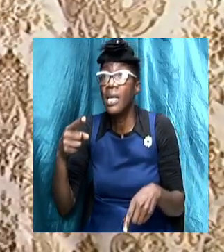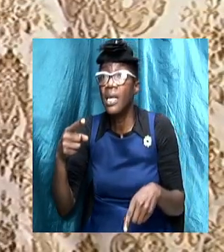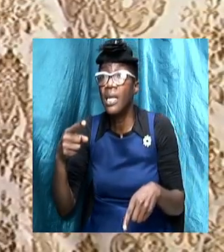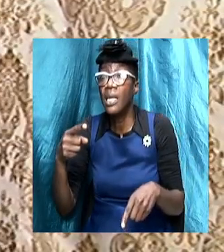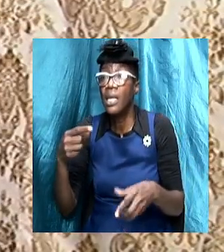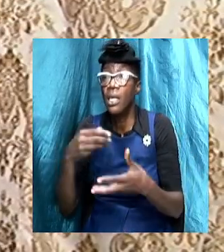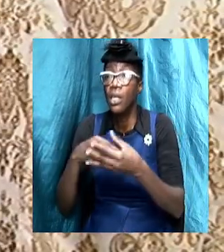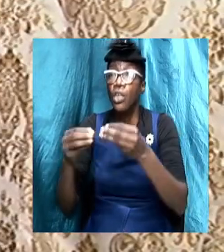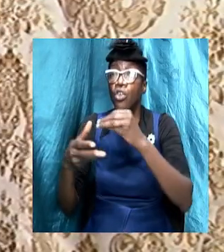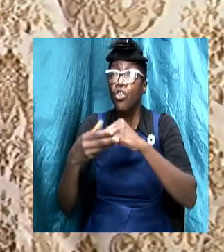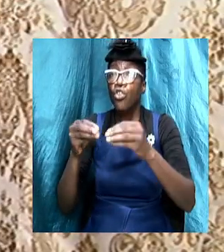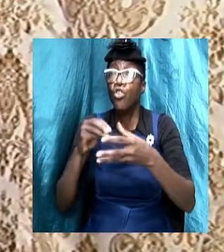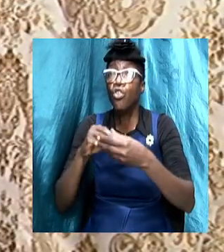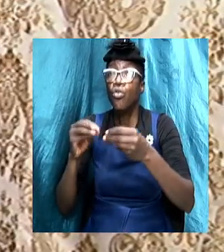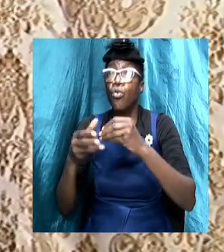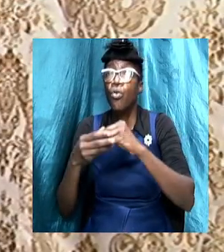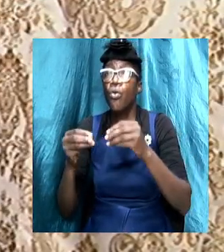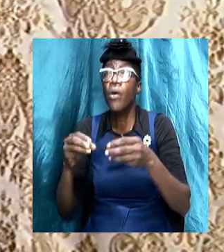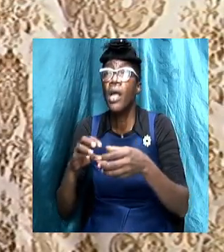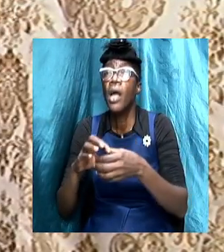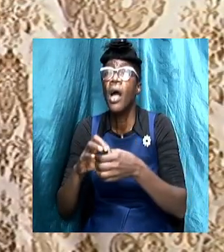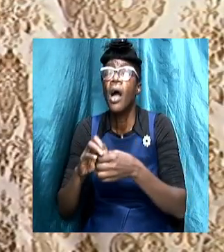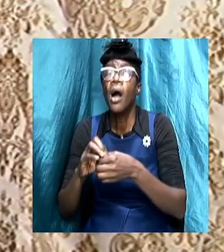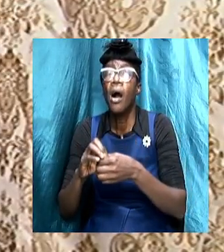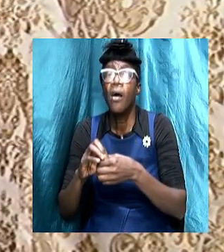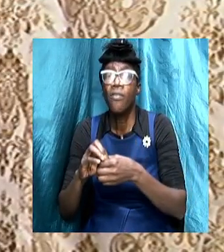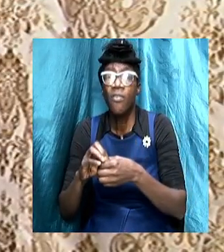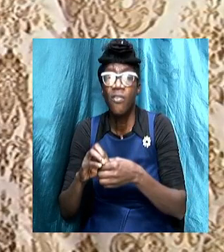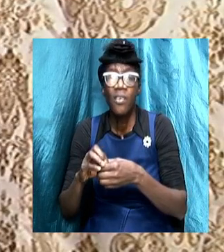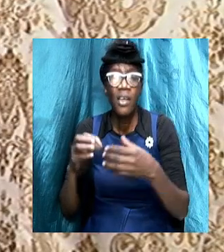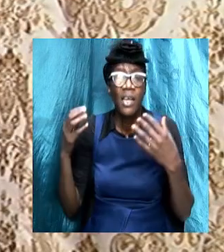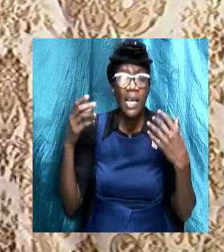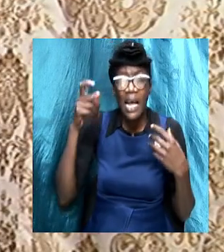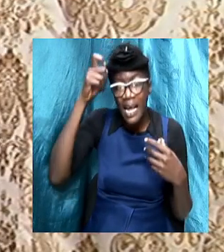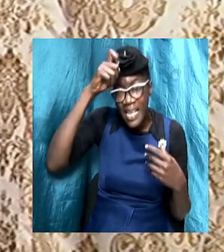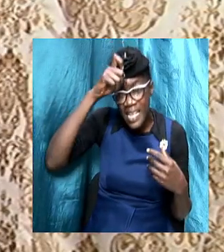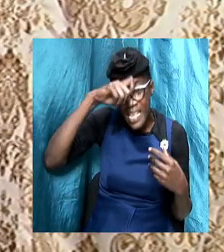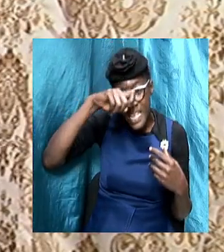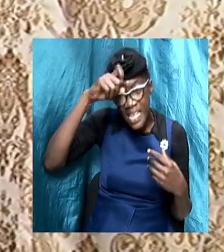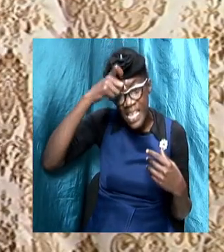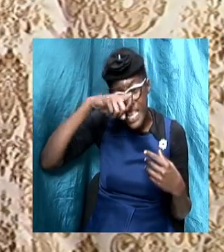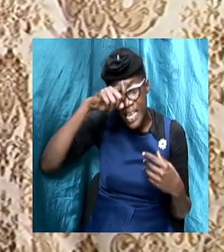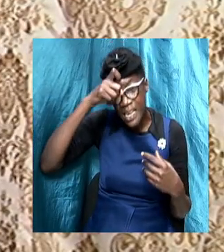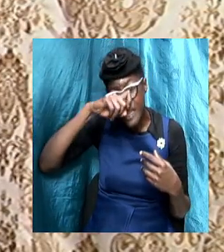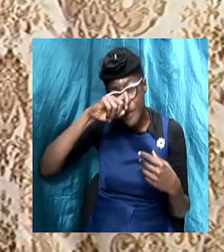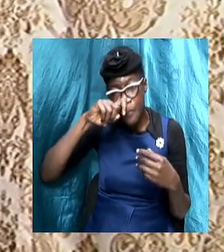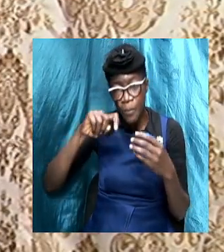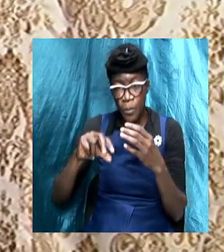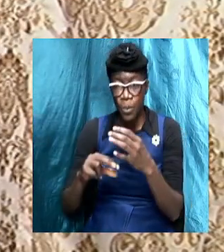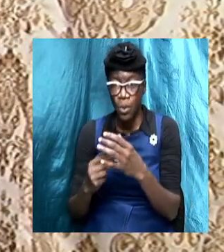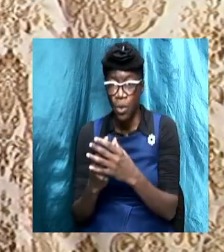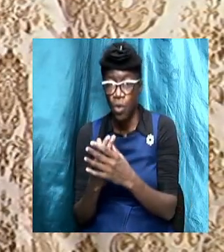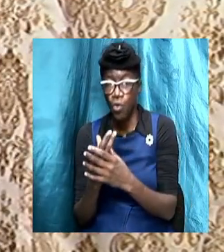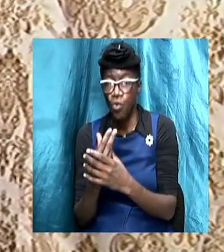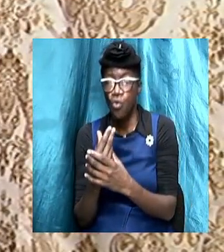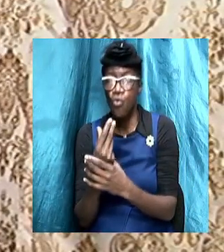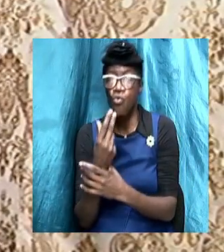of a particular eagle who grew up among